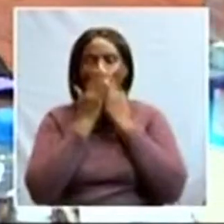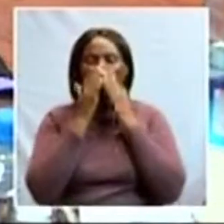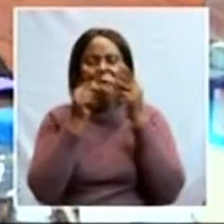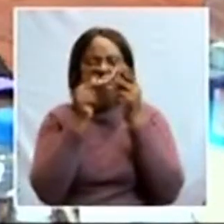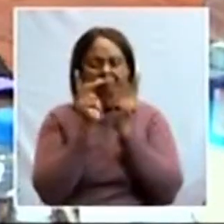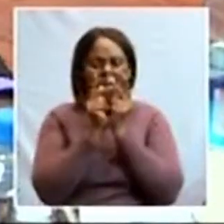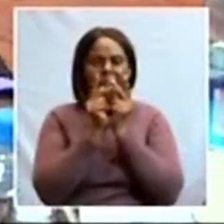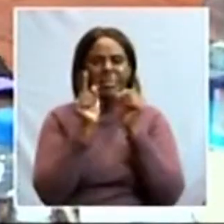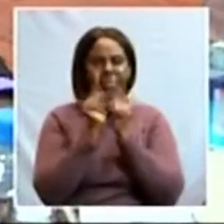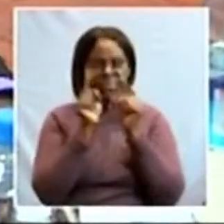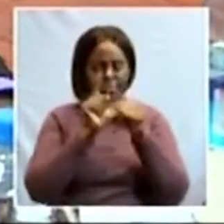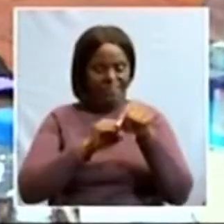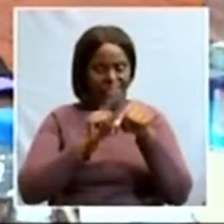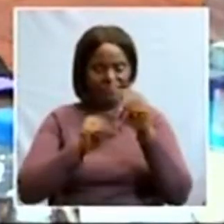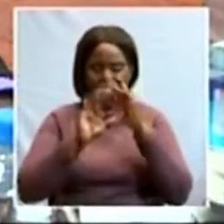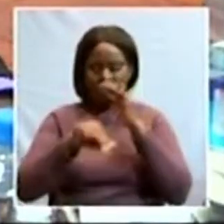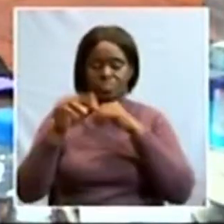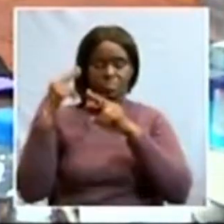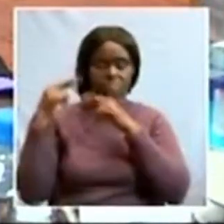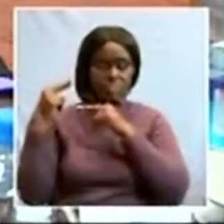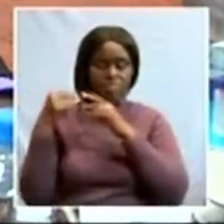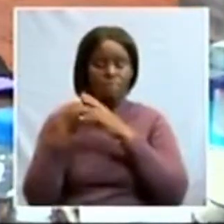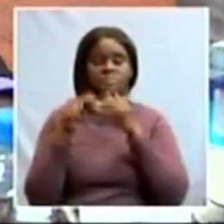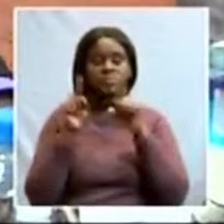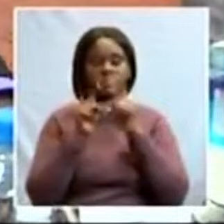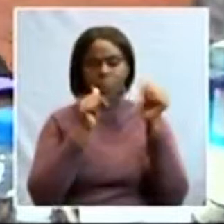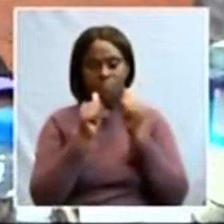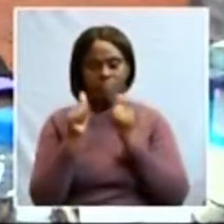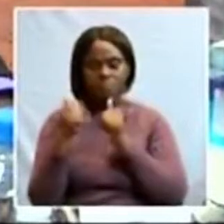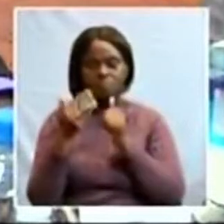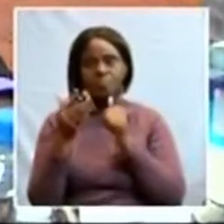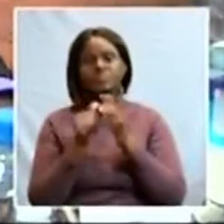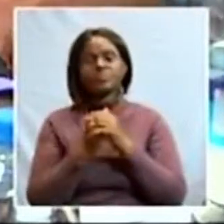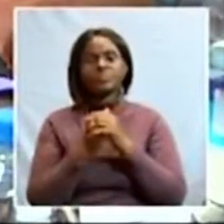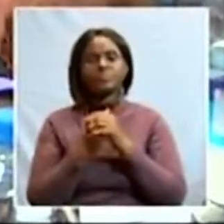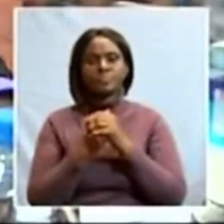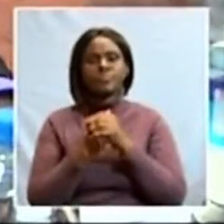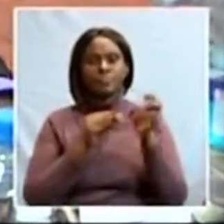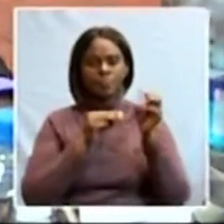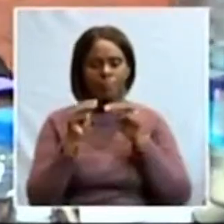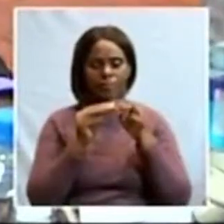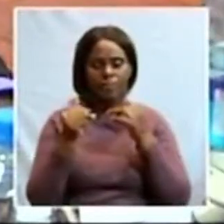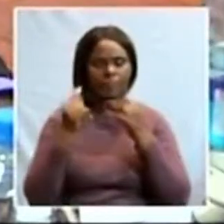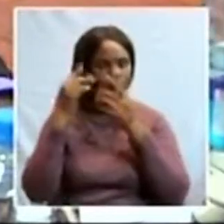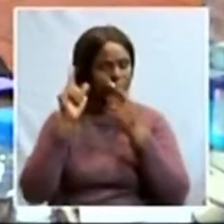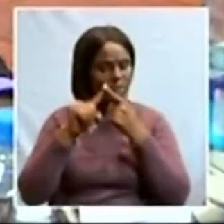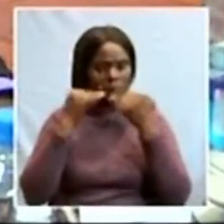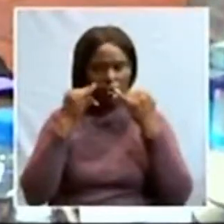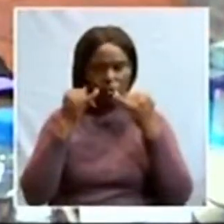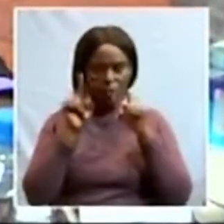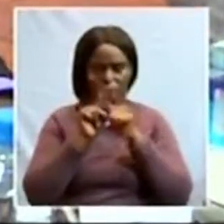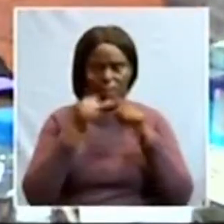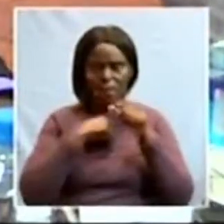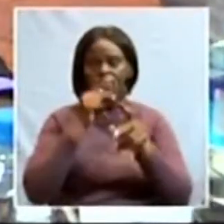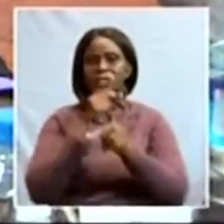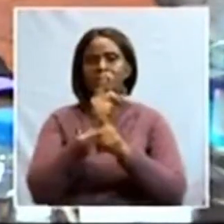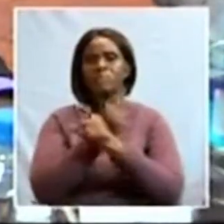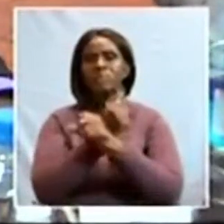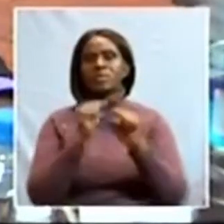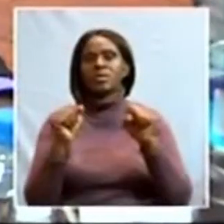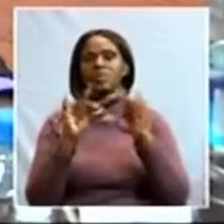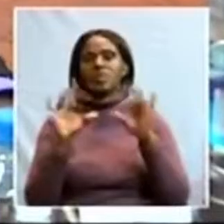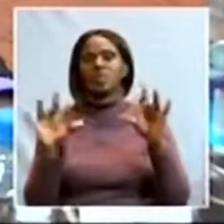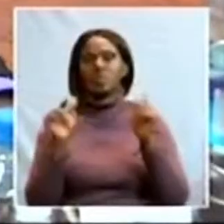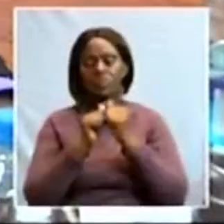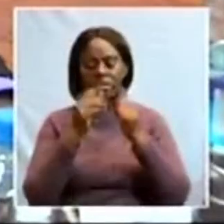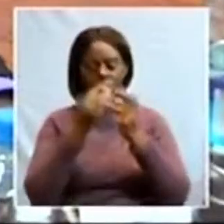site during the period under review. Action taken: management wishes to state that it has secured land and